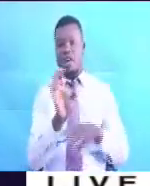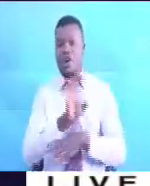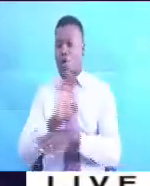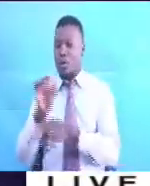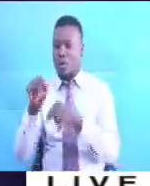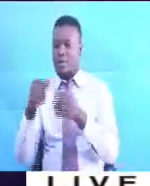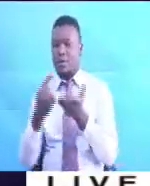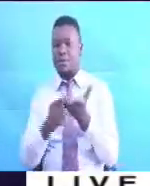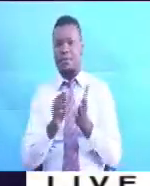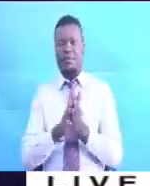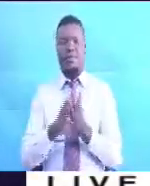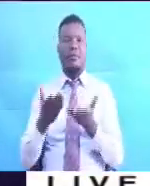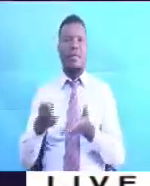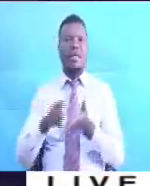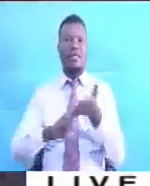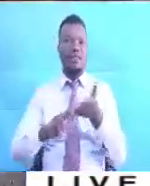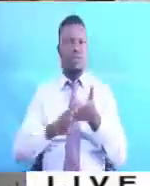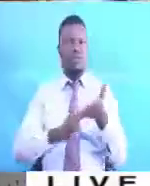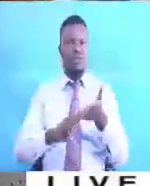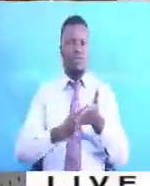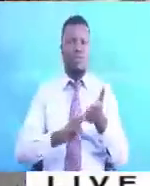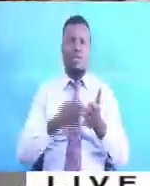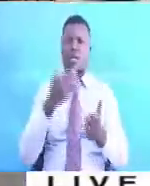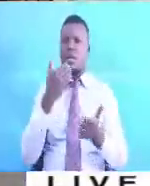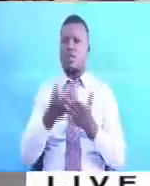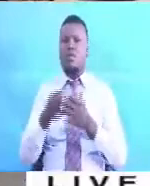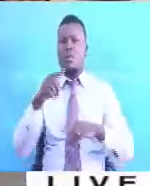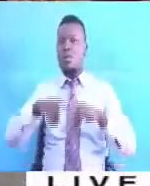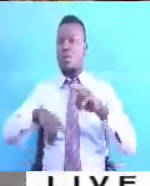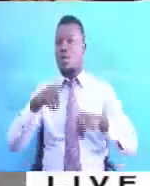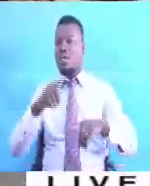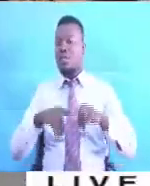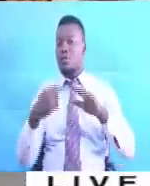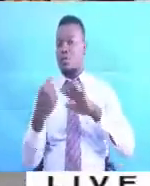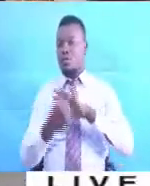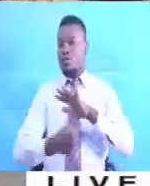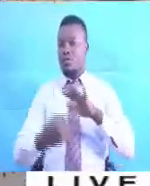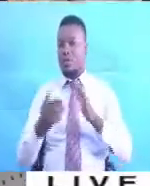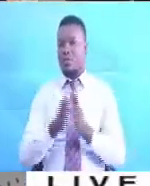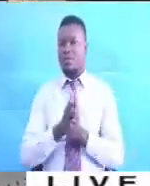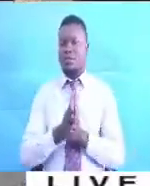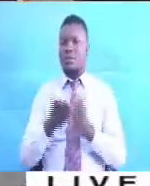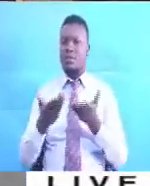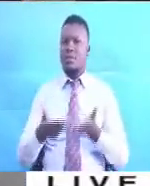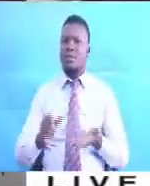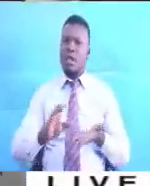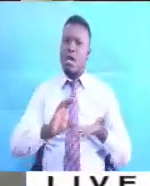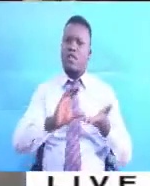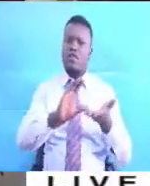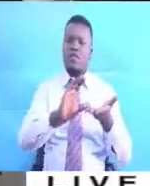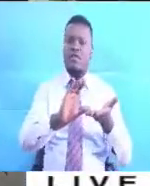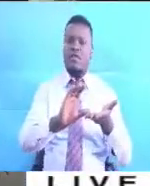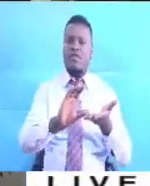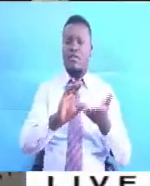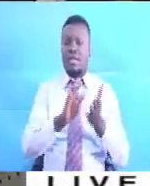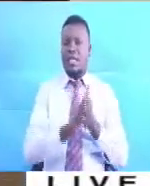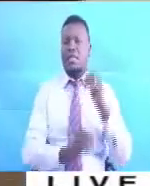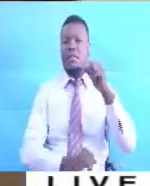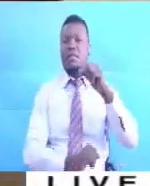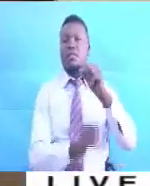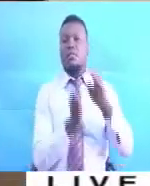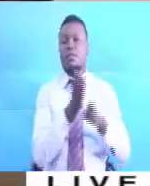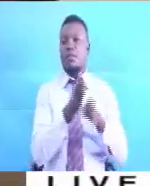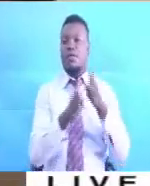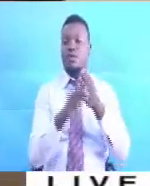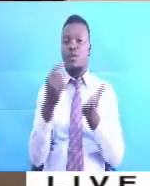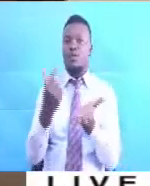take the advantage of the good political atmosphere by investing in Uganda. Baliomonsi made the